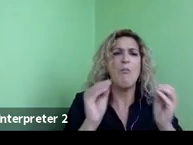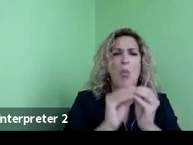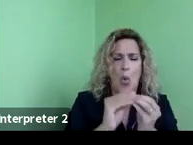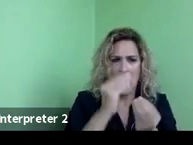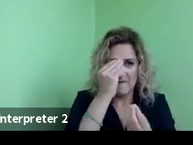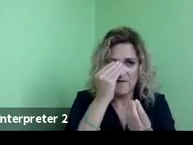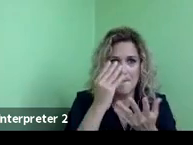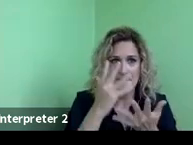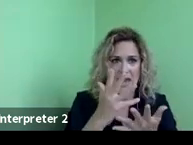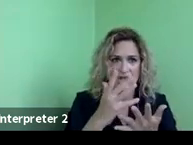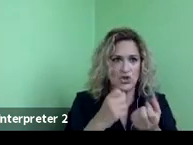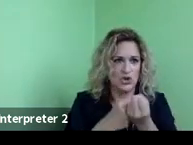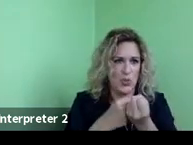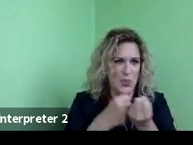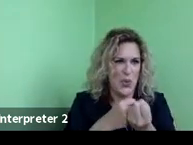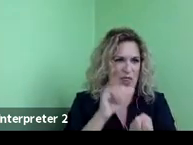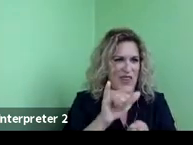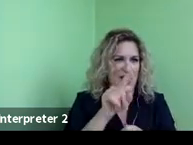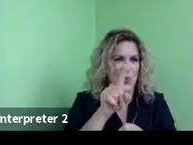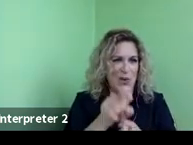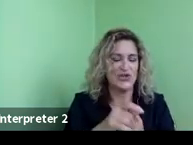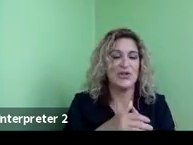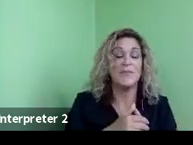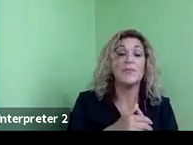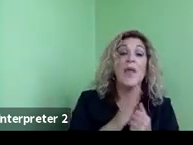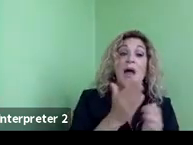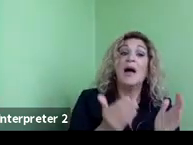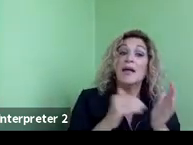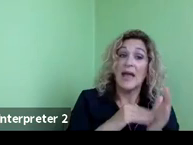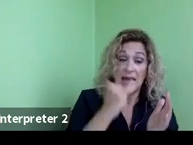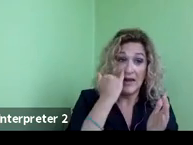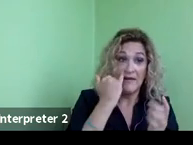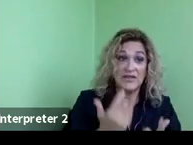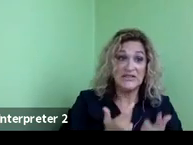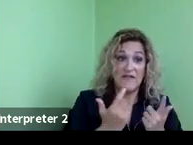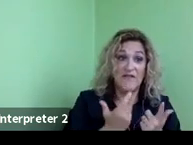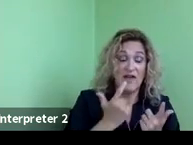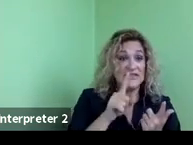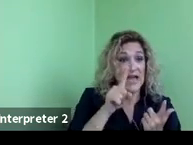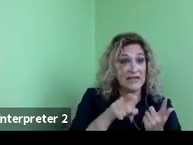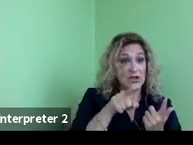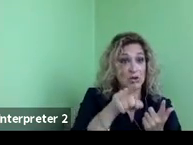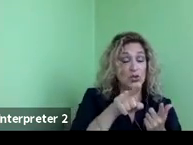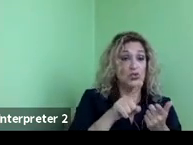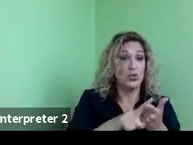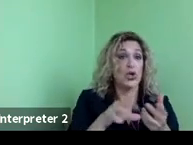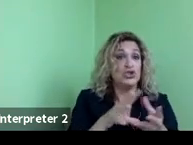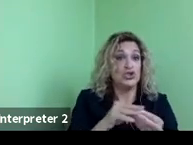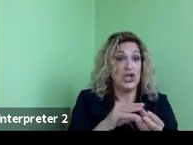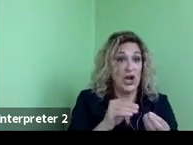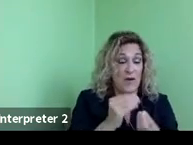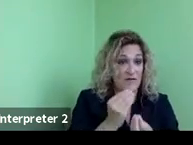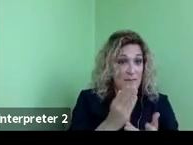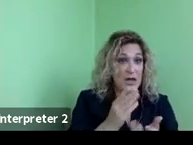Great. You know, again, when a survivor is asking you to share information and to help prepare court